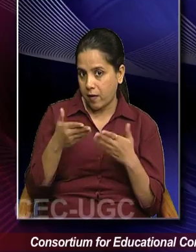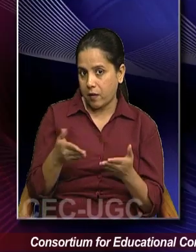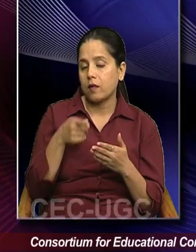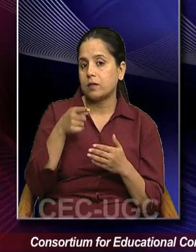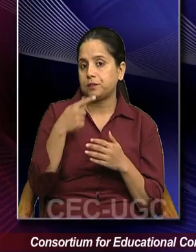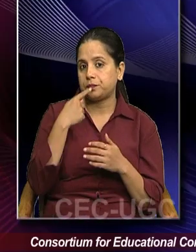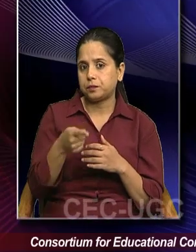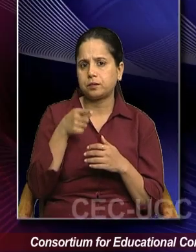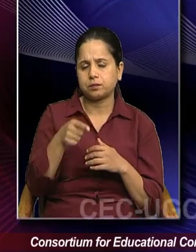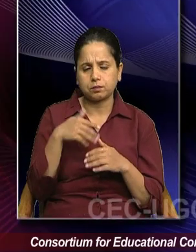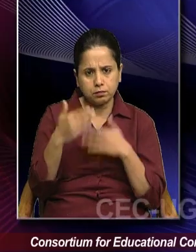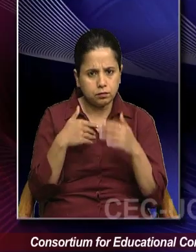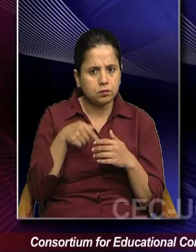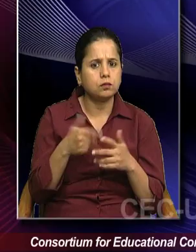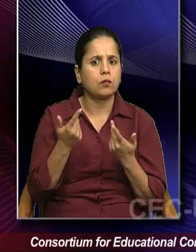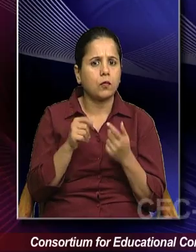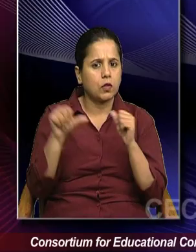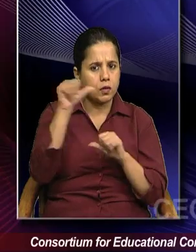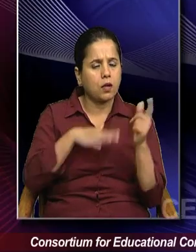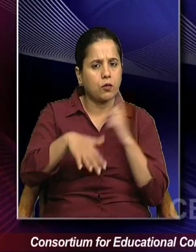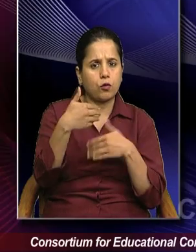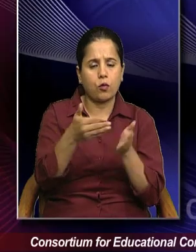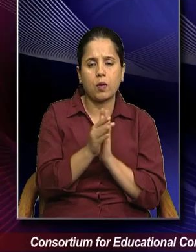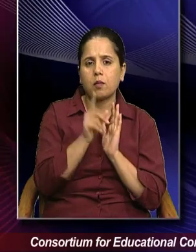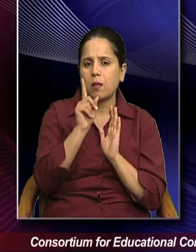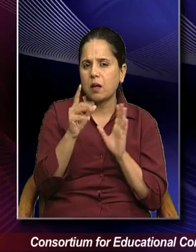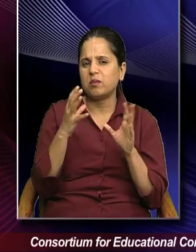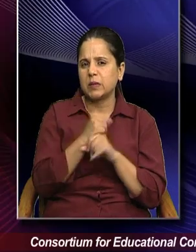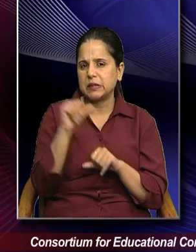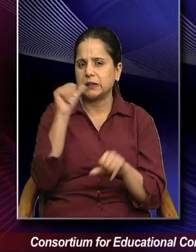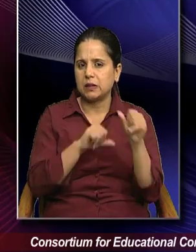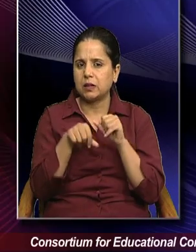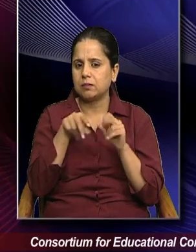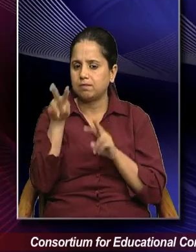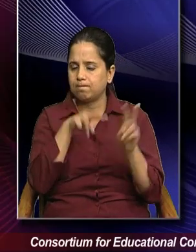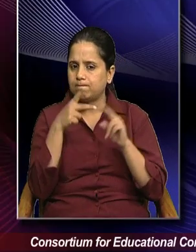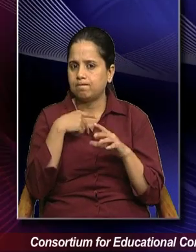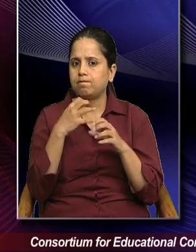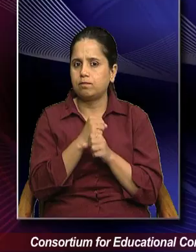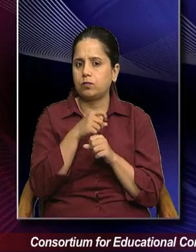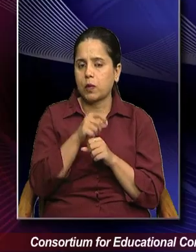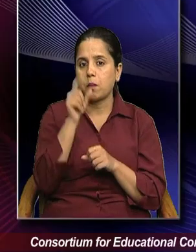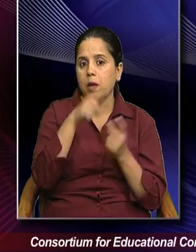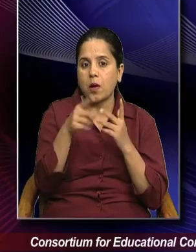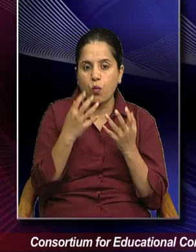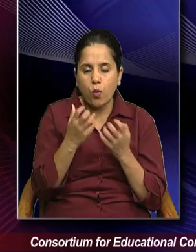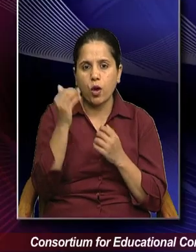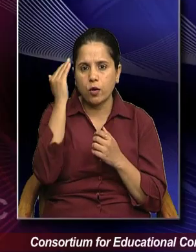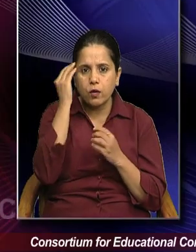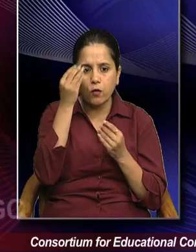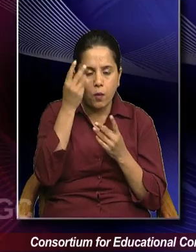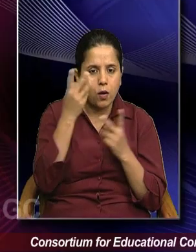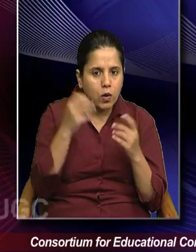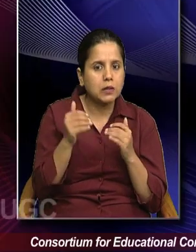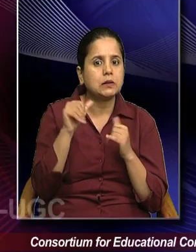a thriving scientific community, but a lagging science media landscape. The public hunger for information on science,